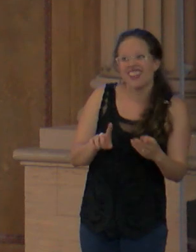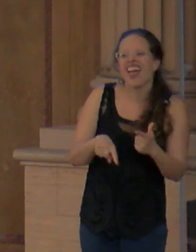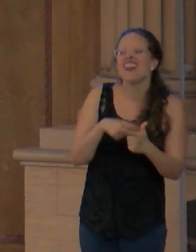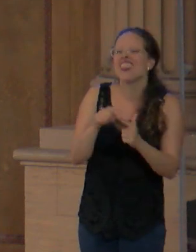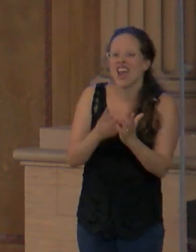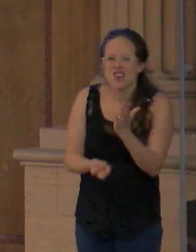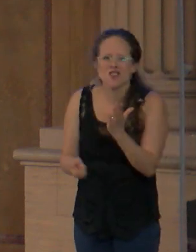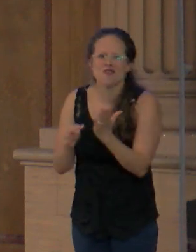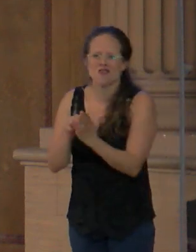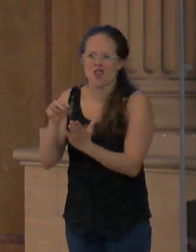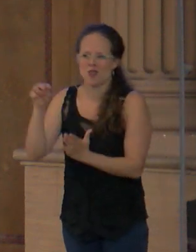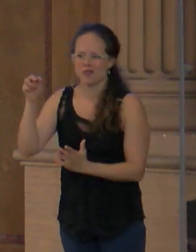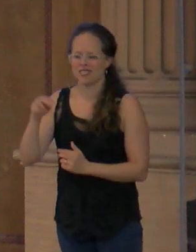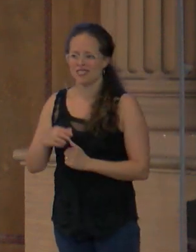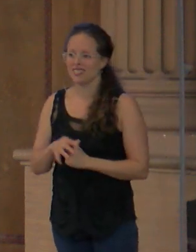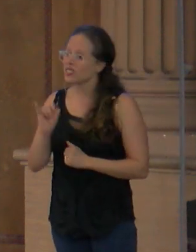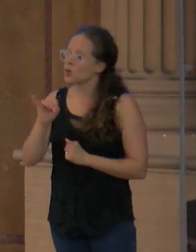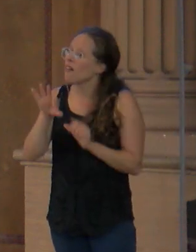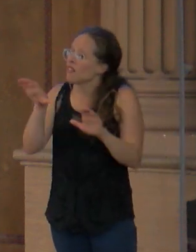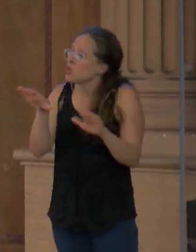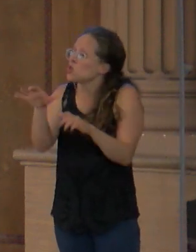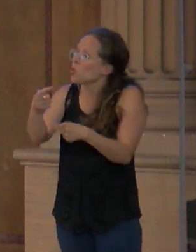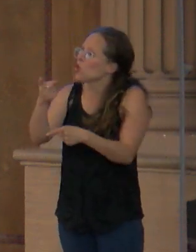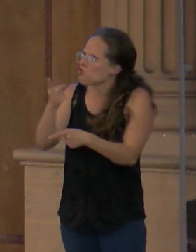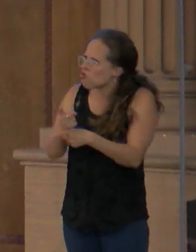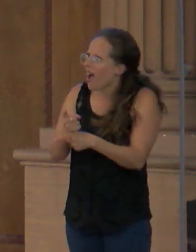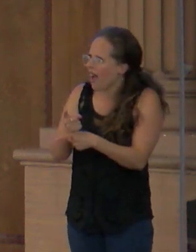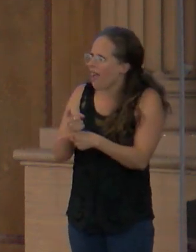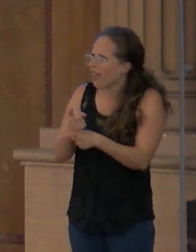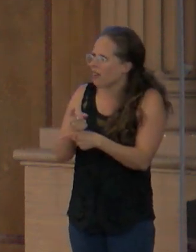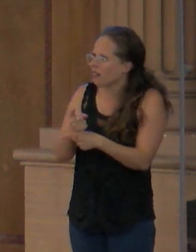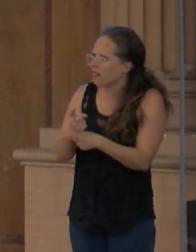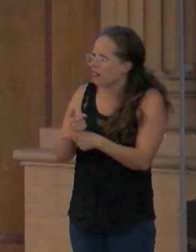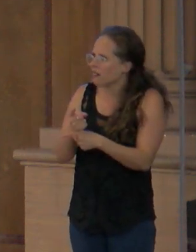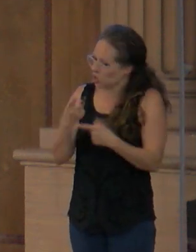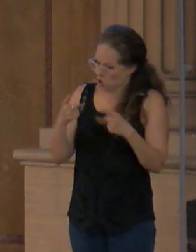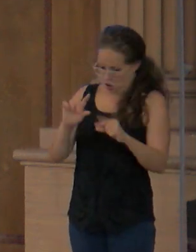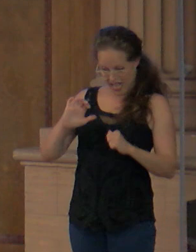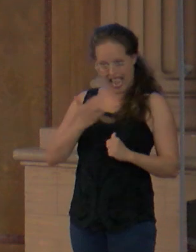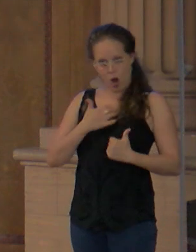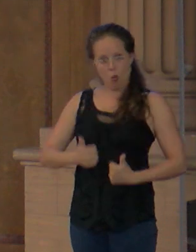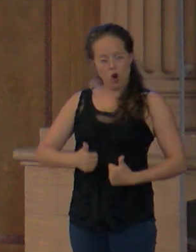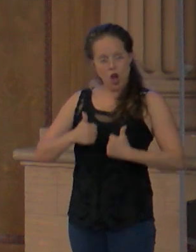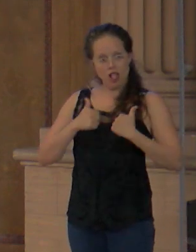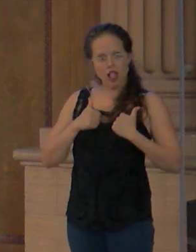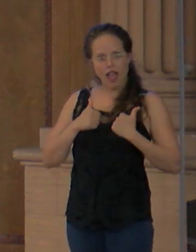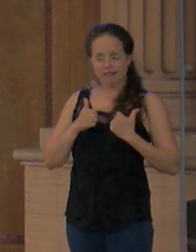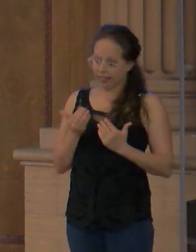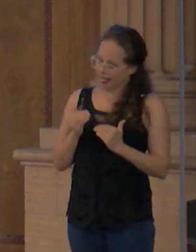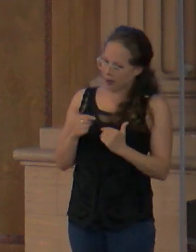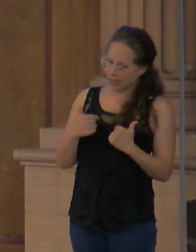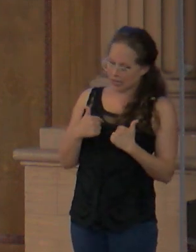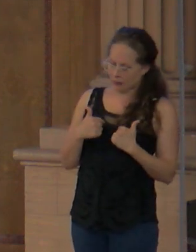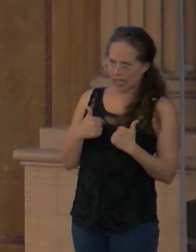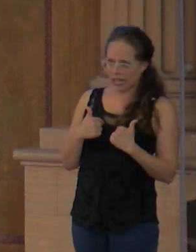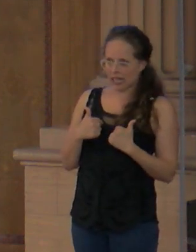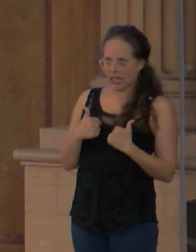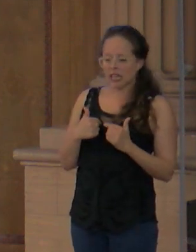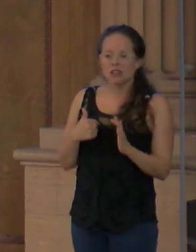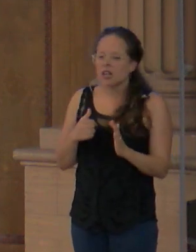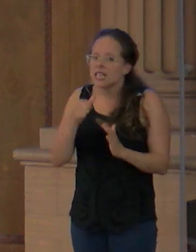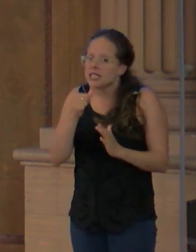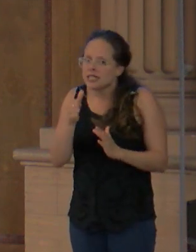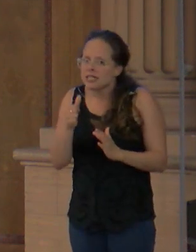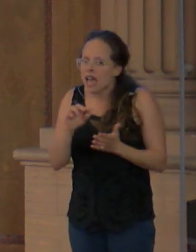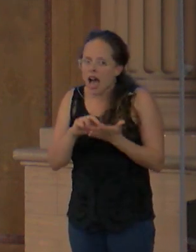Jesus won by losing, so if doing right constrains you so much that you lose, and now I'm not saying don't use every just tool at your disposal.